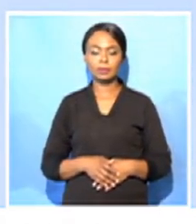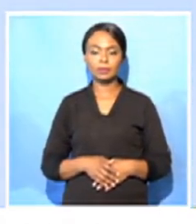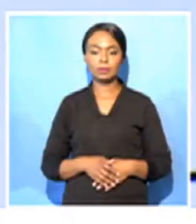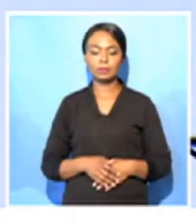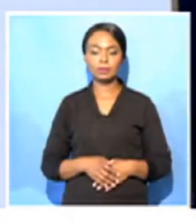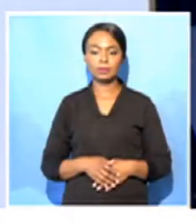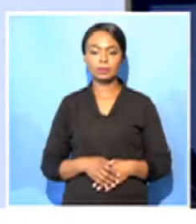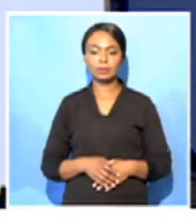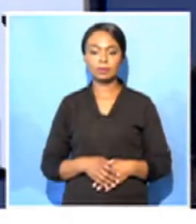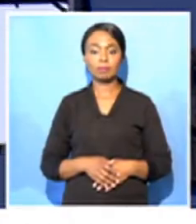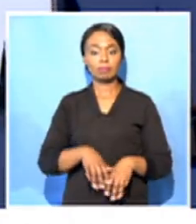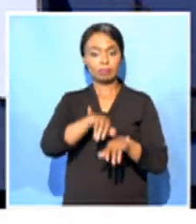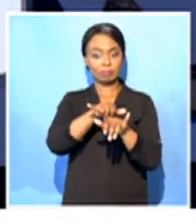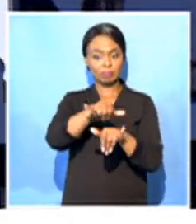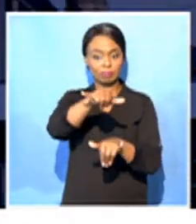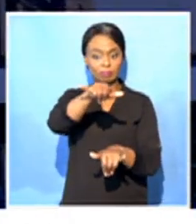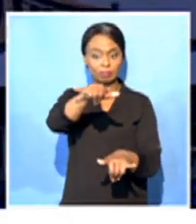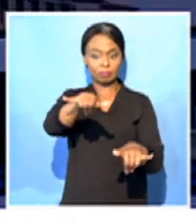Call sign midnight, breaking off,